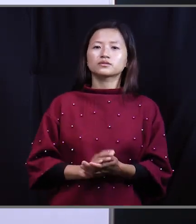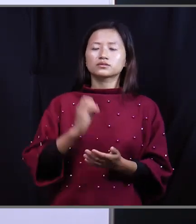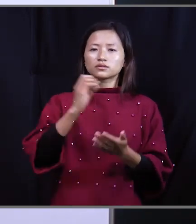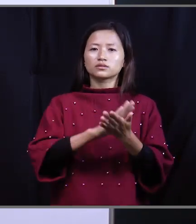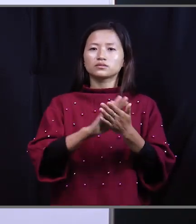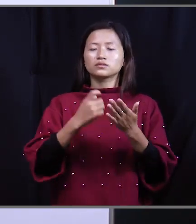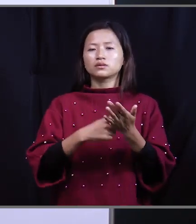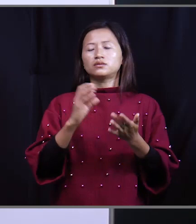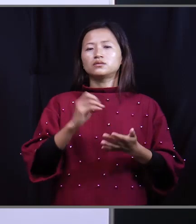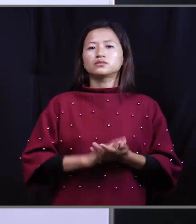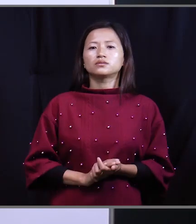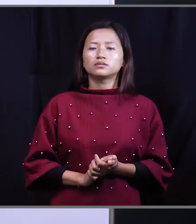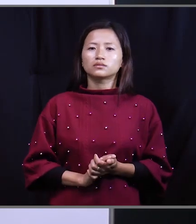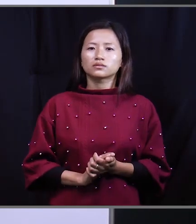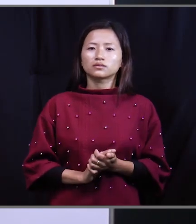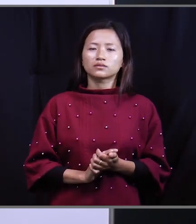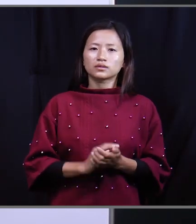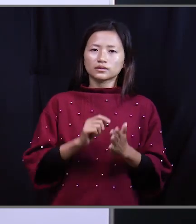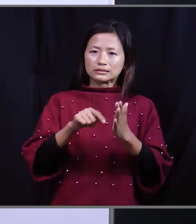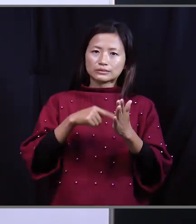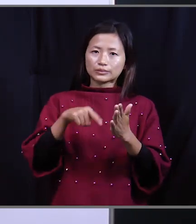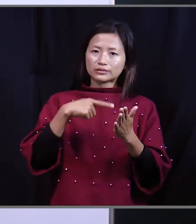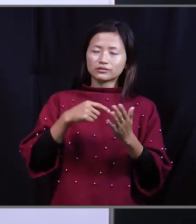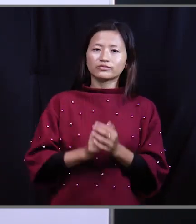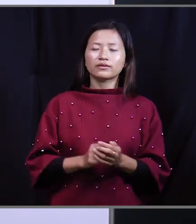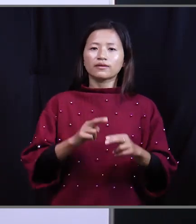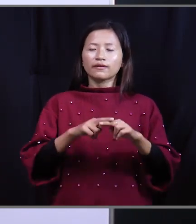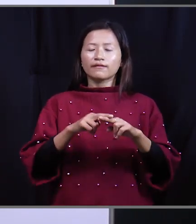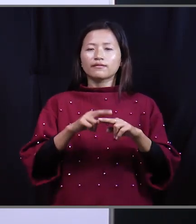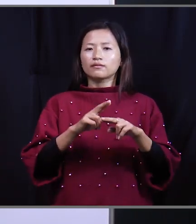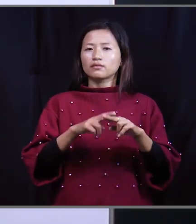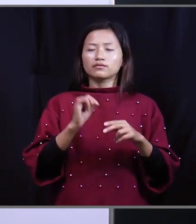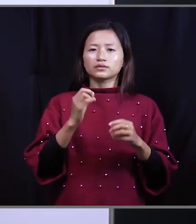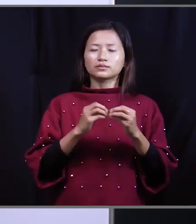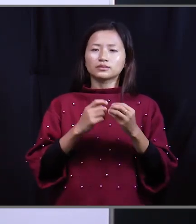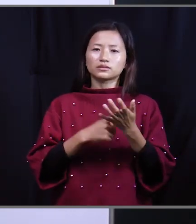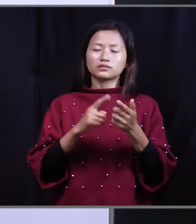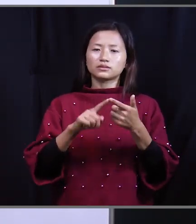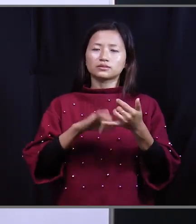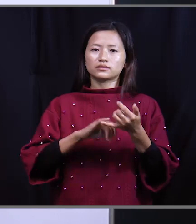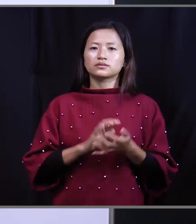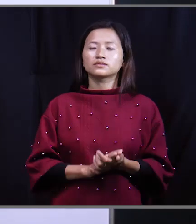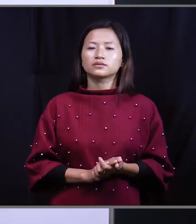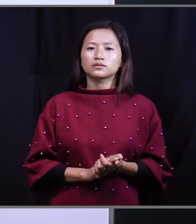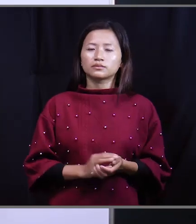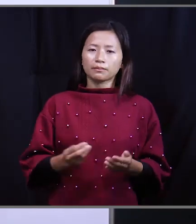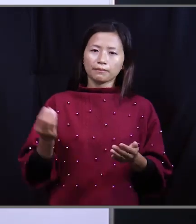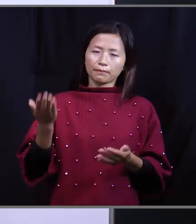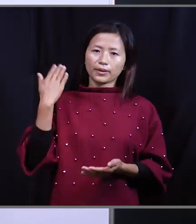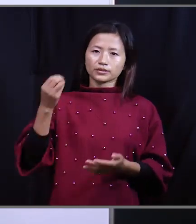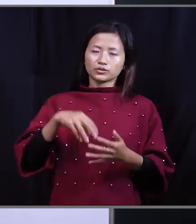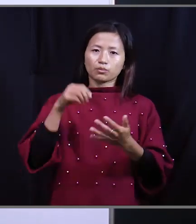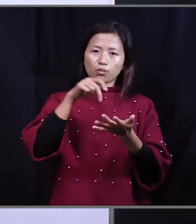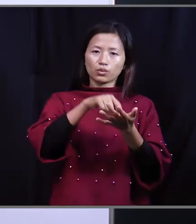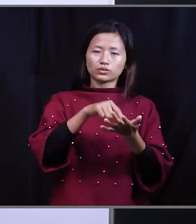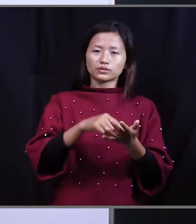Last class we talked about the spindle fiber, right? So the chromatids will be pulled back to the poles